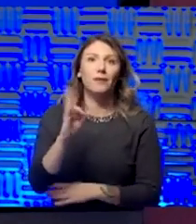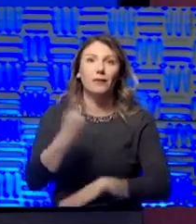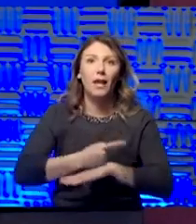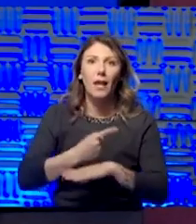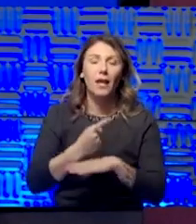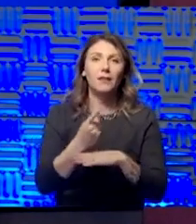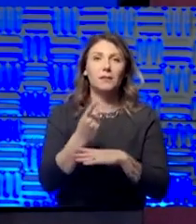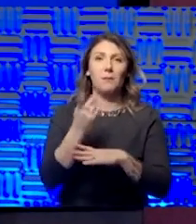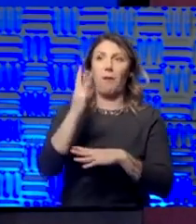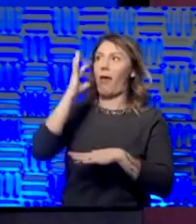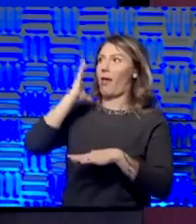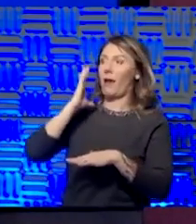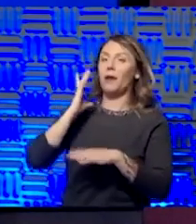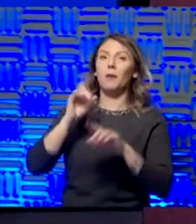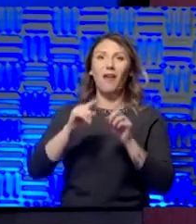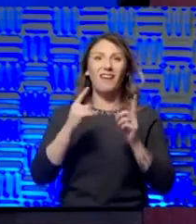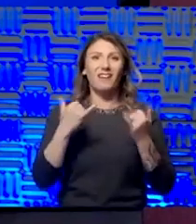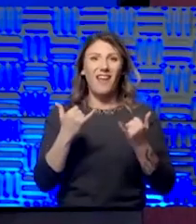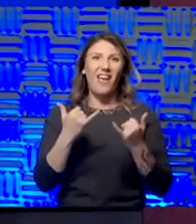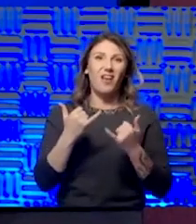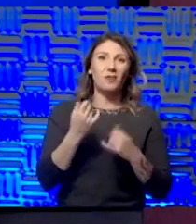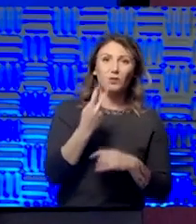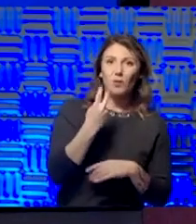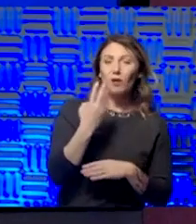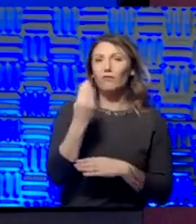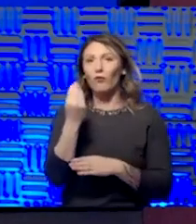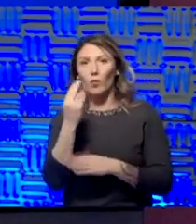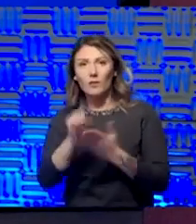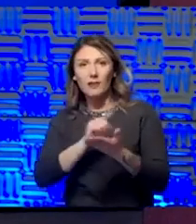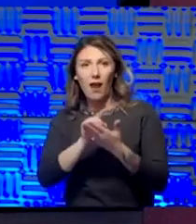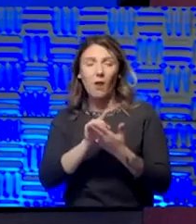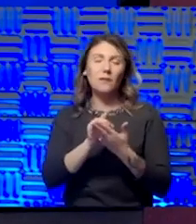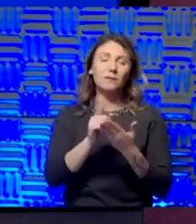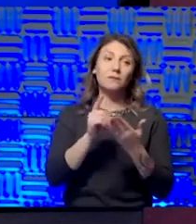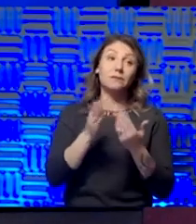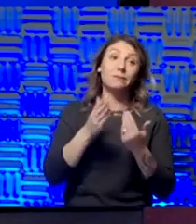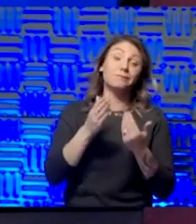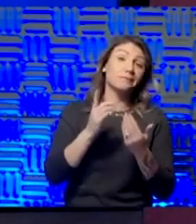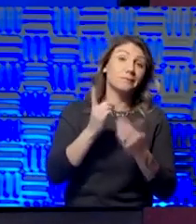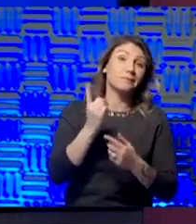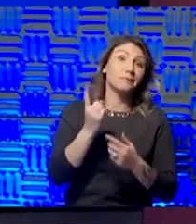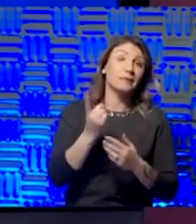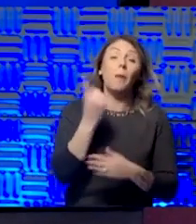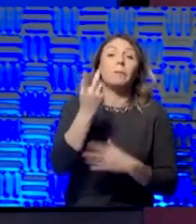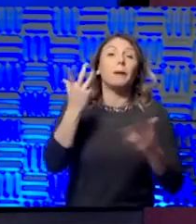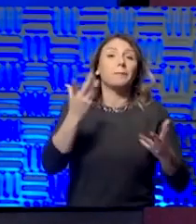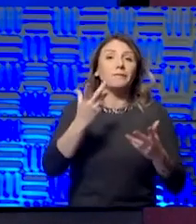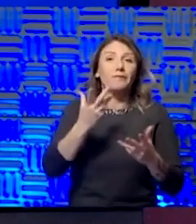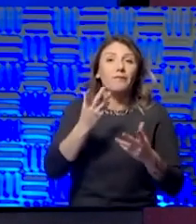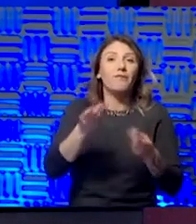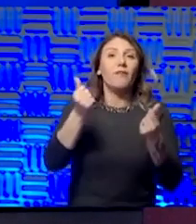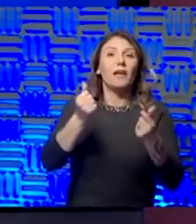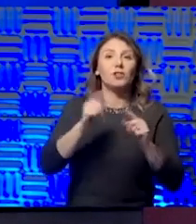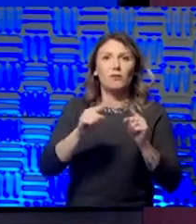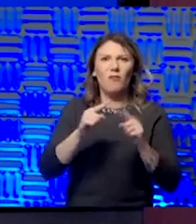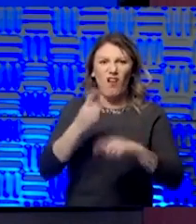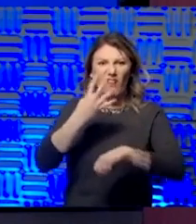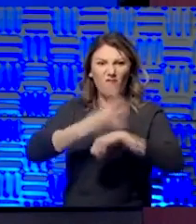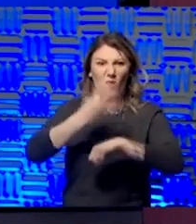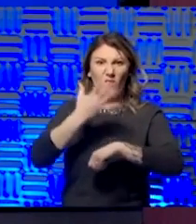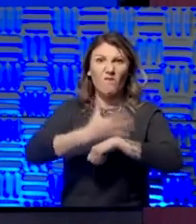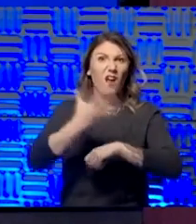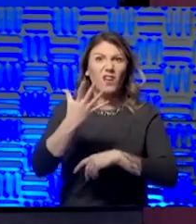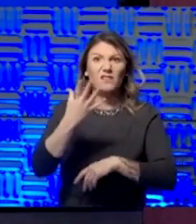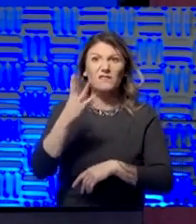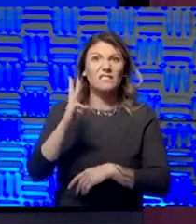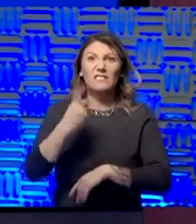14 hours, and sometimes faster than that. But when you're at 4 or 5, 6 days and people are just sitting here waiting on a test result, even though they're sick, they